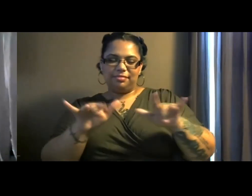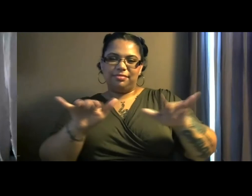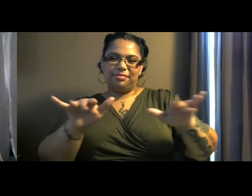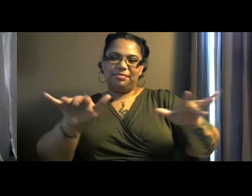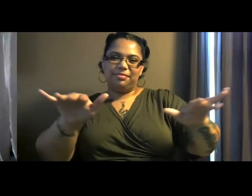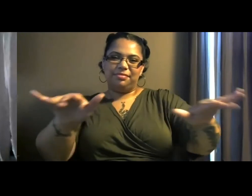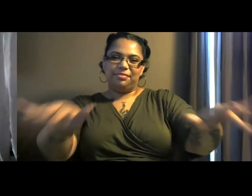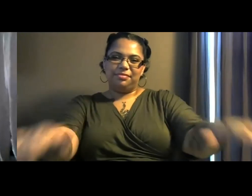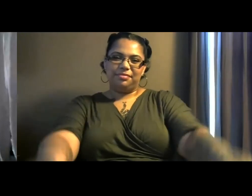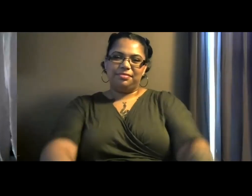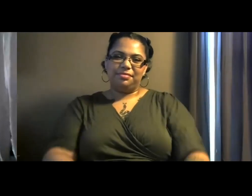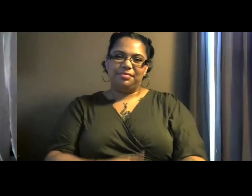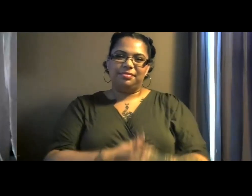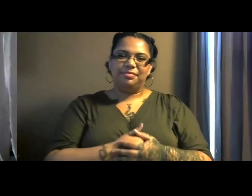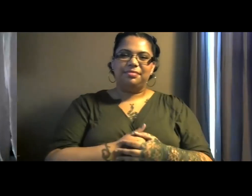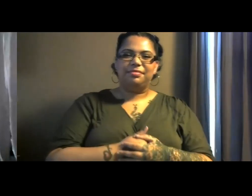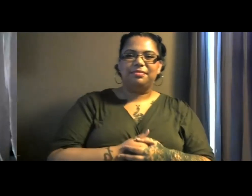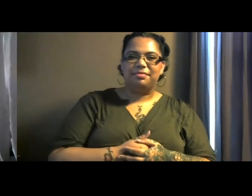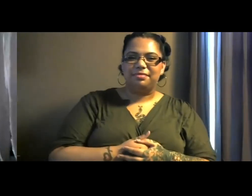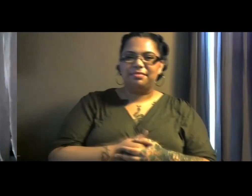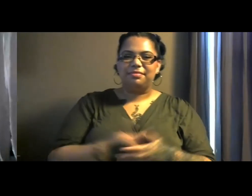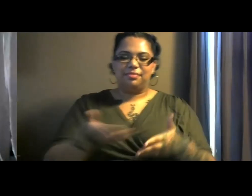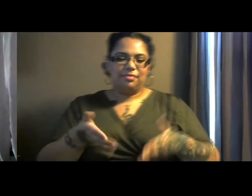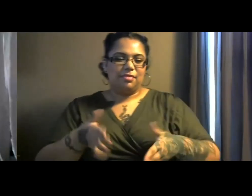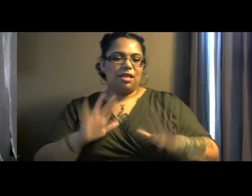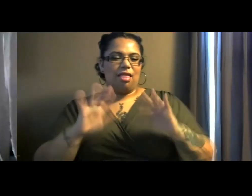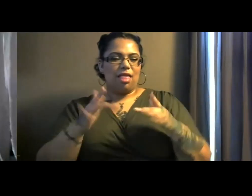Shine, let your light shine.